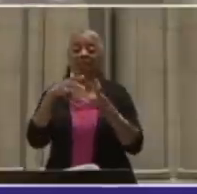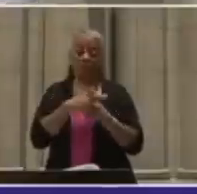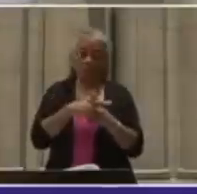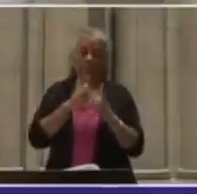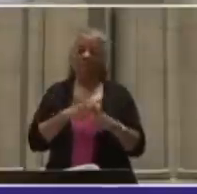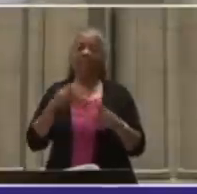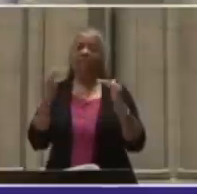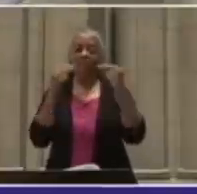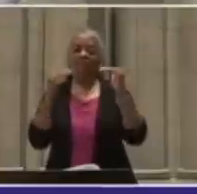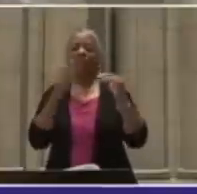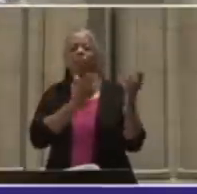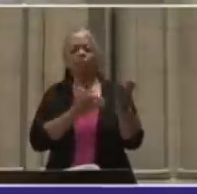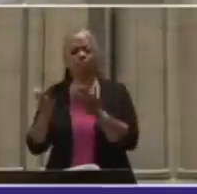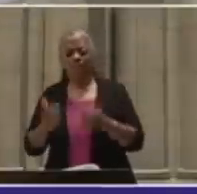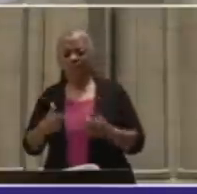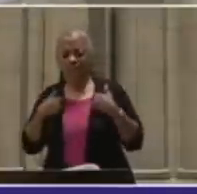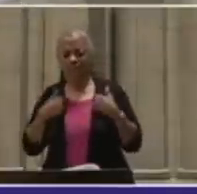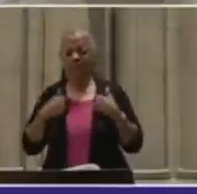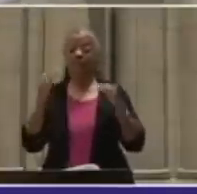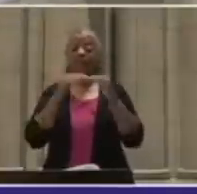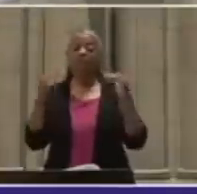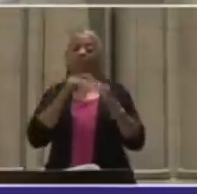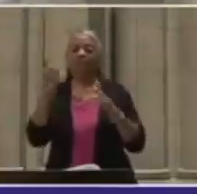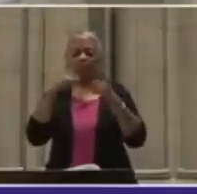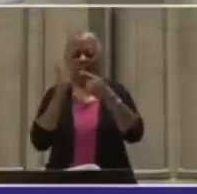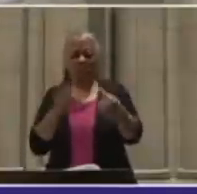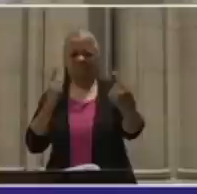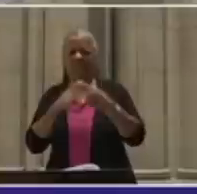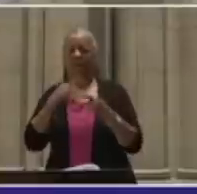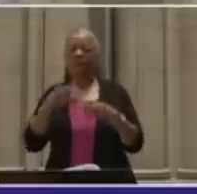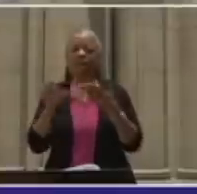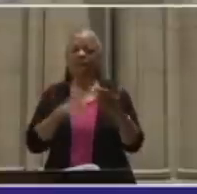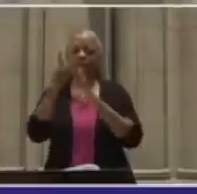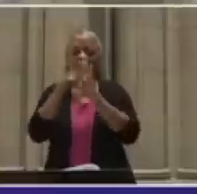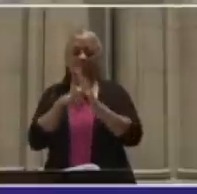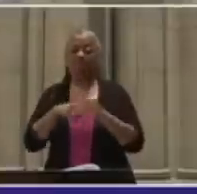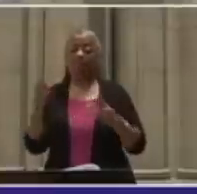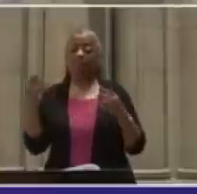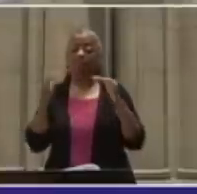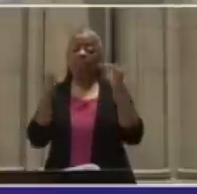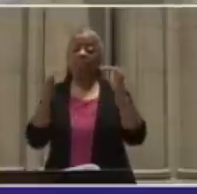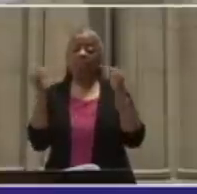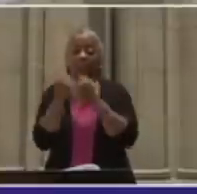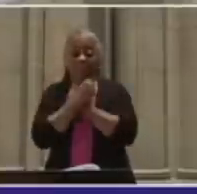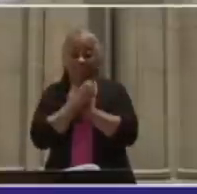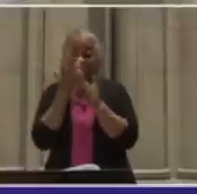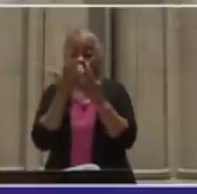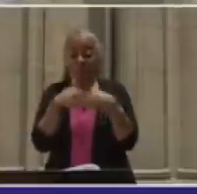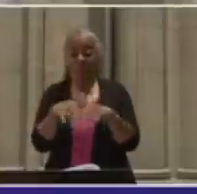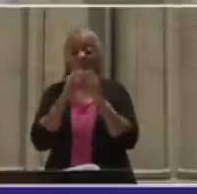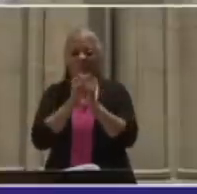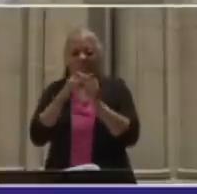bring life. Justice is the antithesis of deadly policies. Justice and love woven together, that's